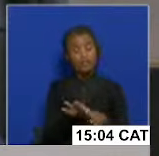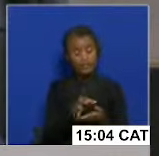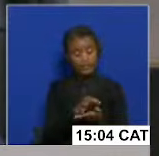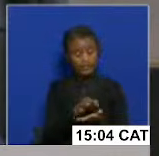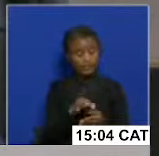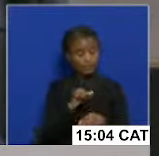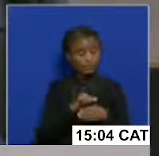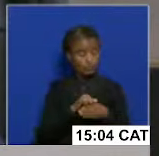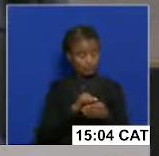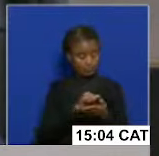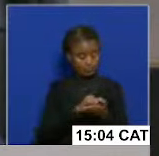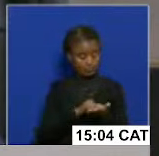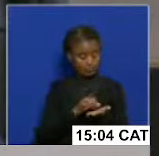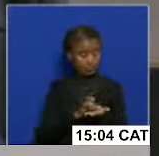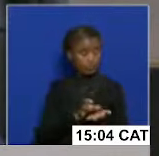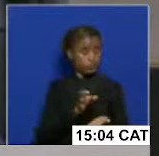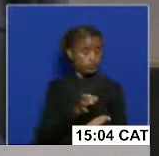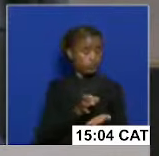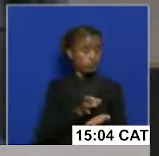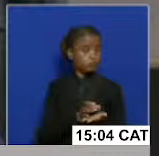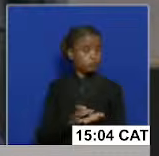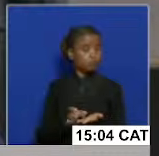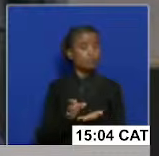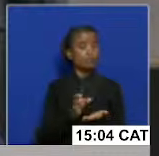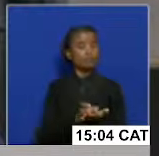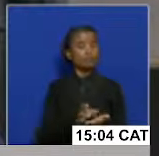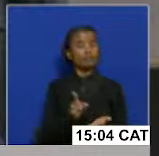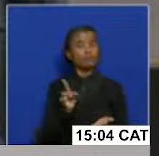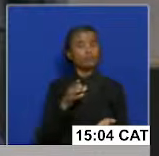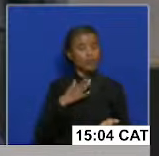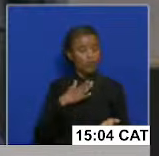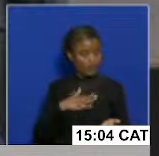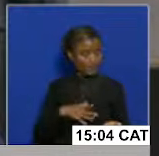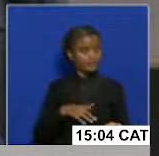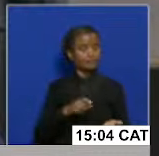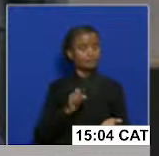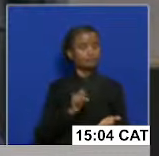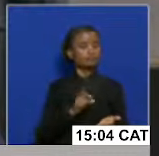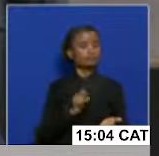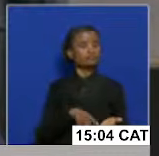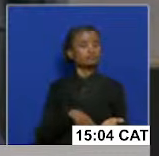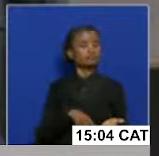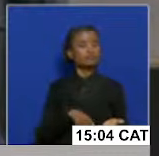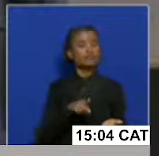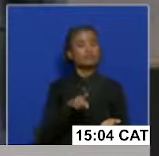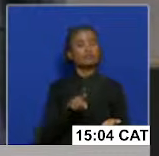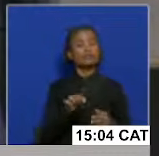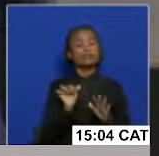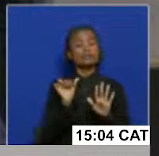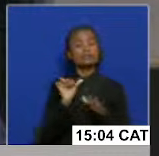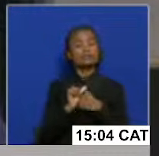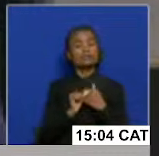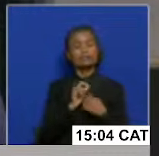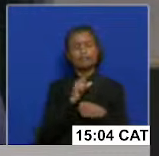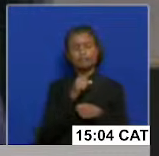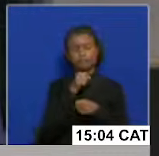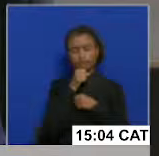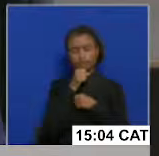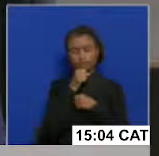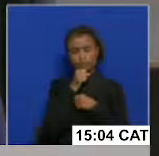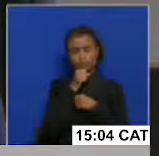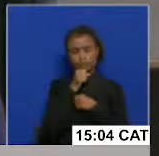and I want to lay my hands on them. You do nothing about it for 6 months. But my question is, if